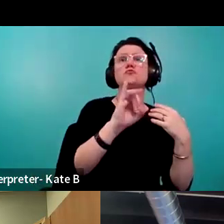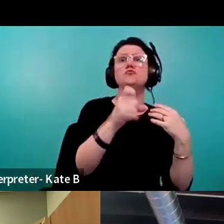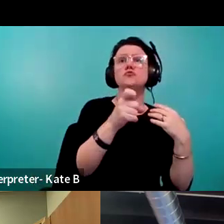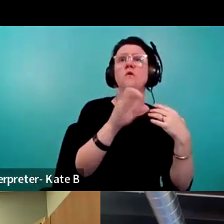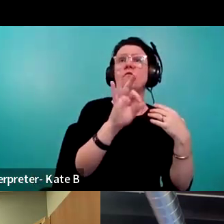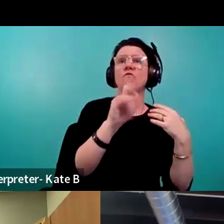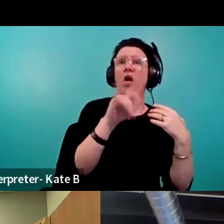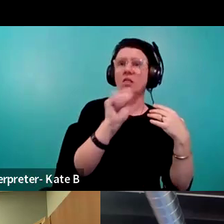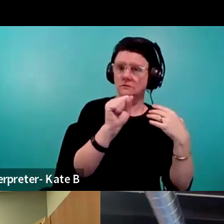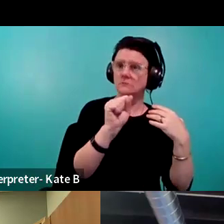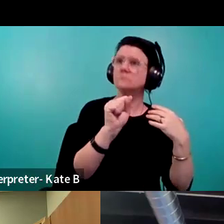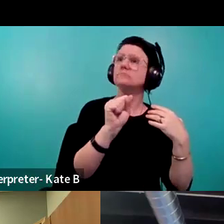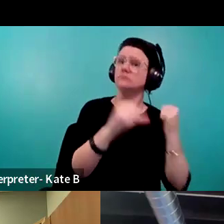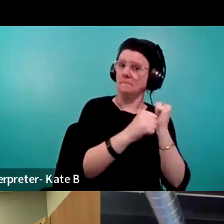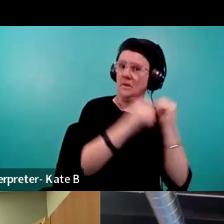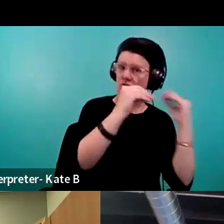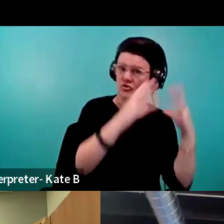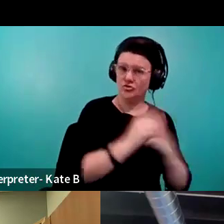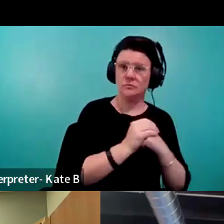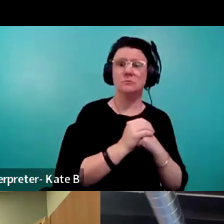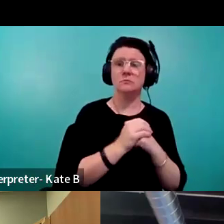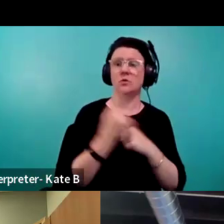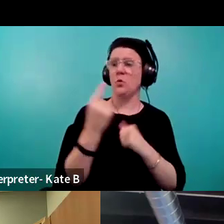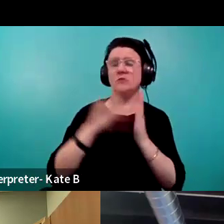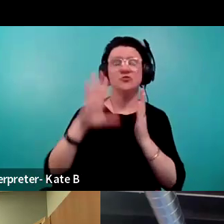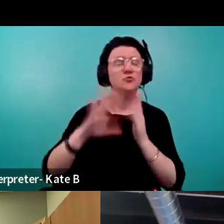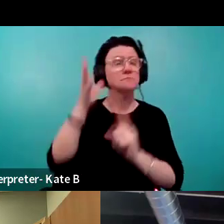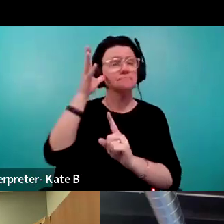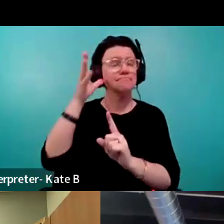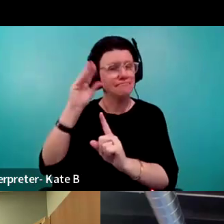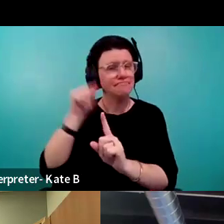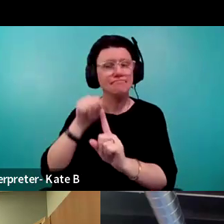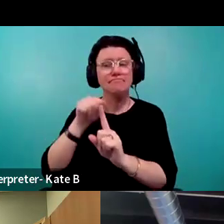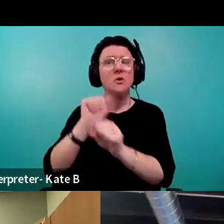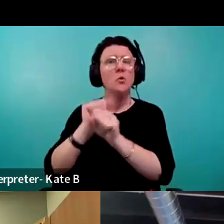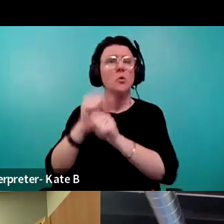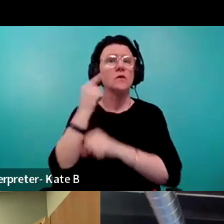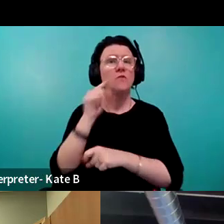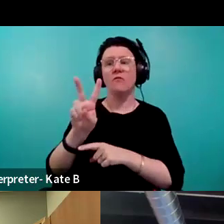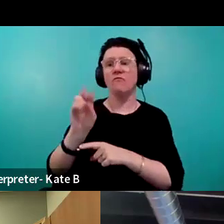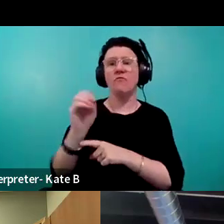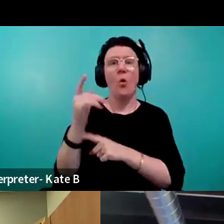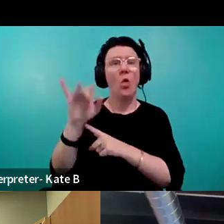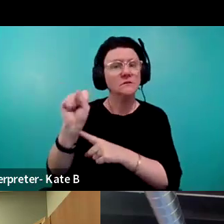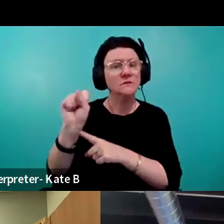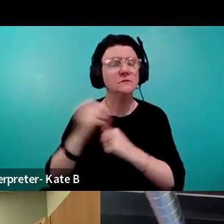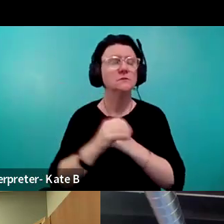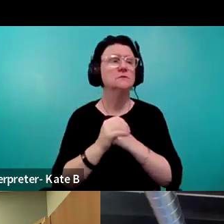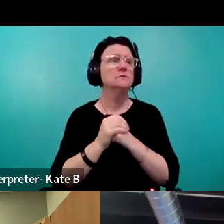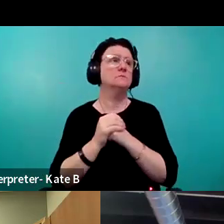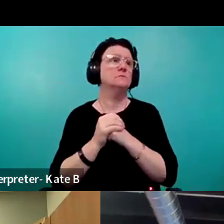para. We have one student that graduated. He's working for Vogel's,